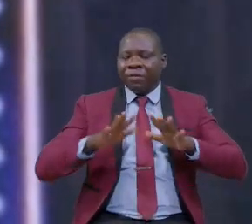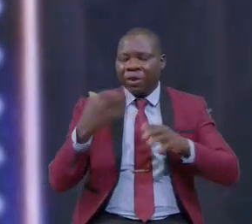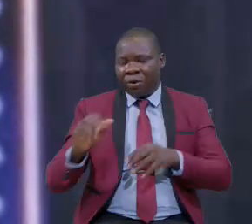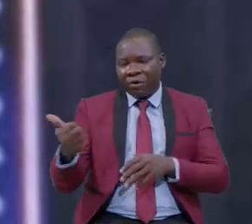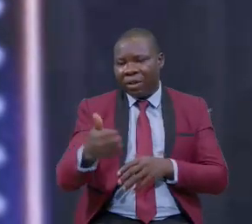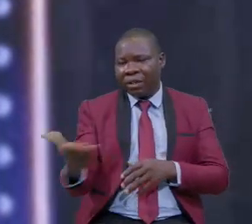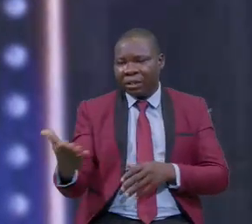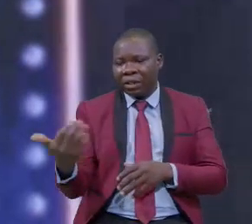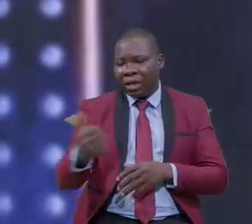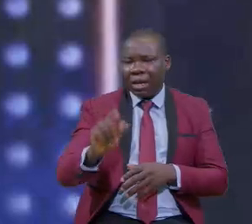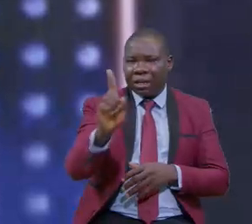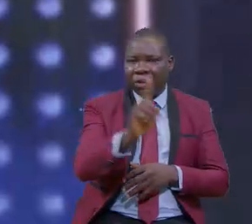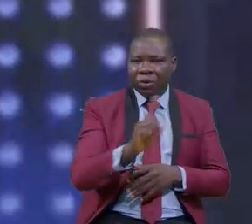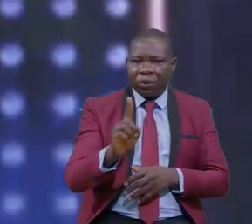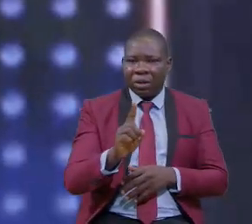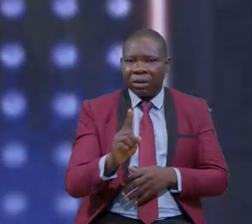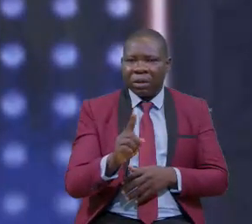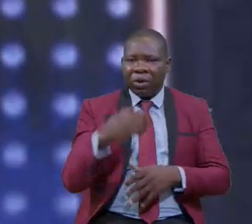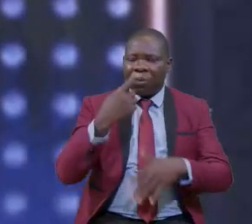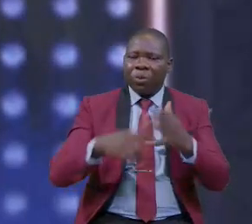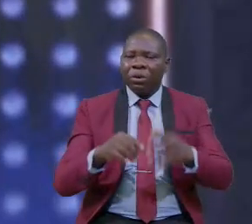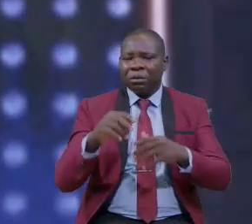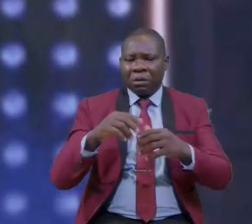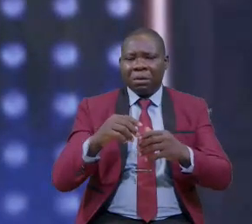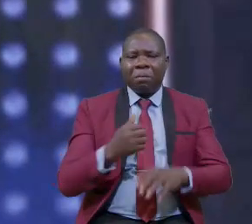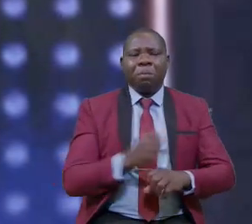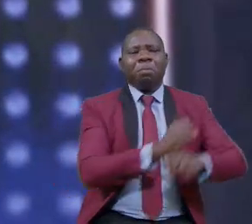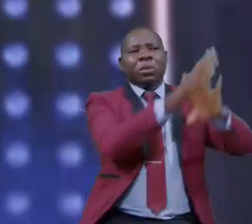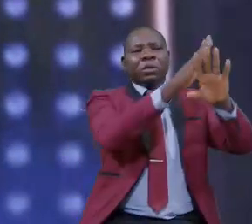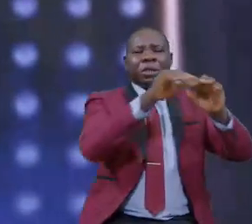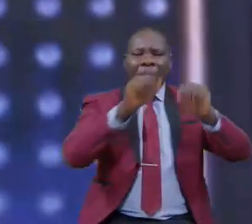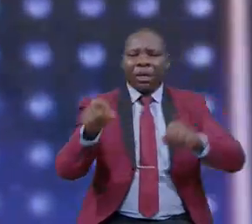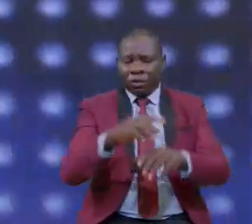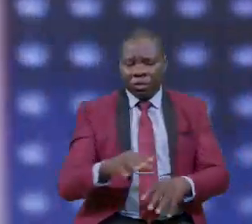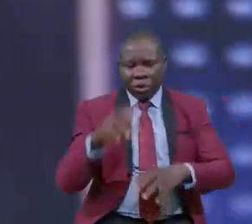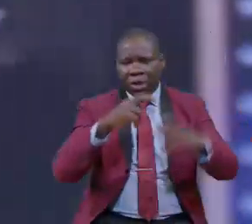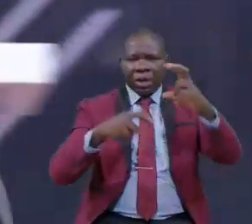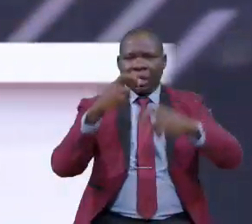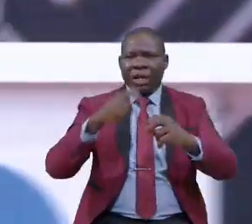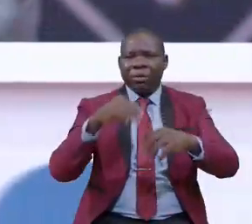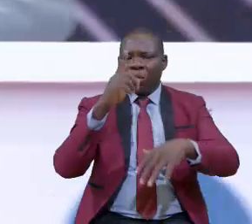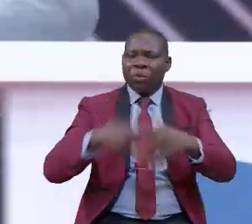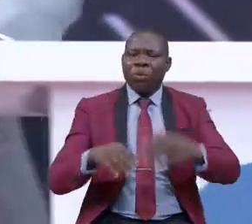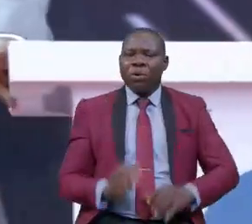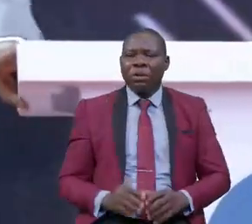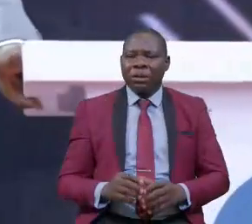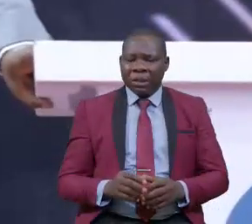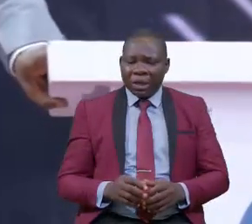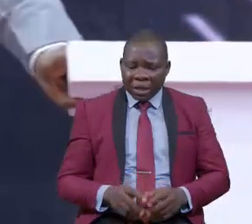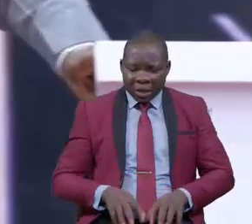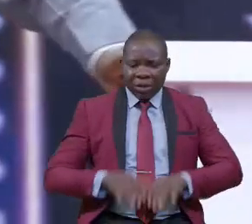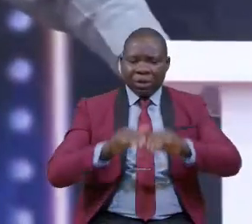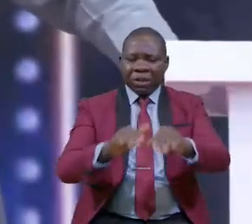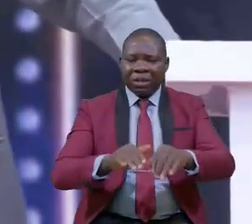life? What mountain could you climb? What river could you swim? And what distance will you cover if you